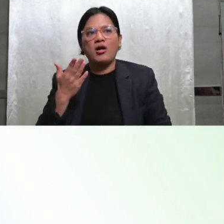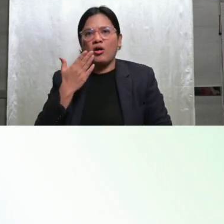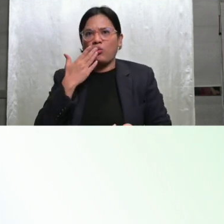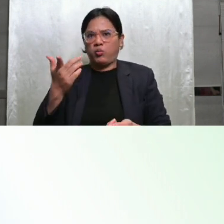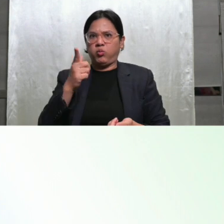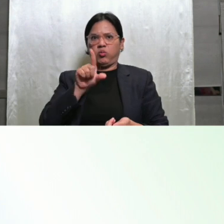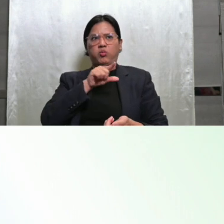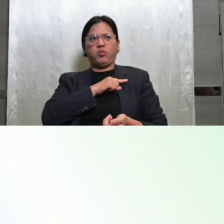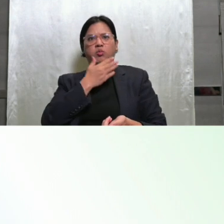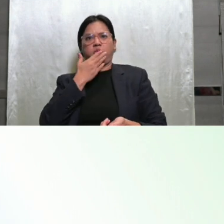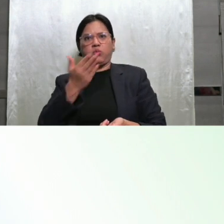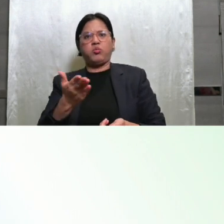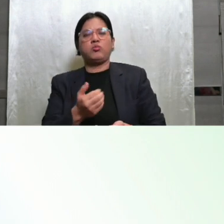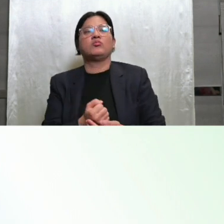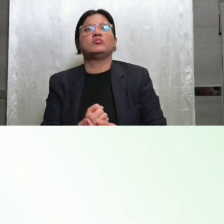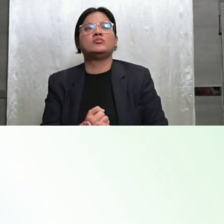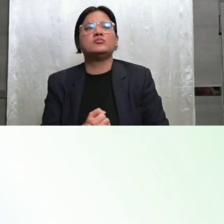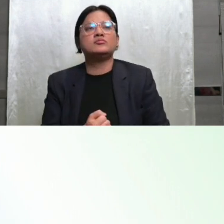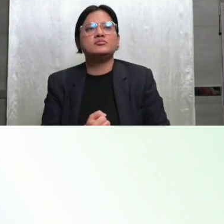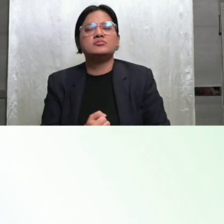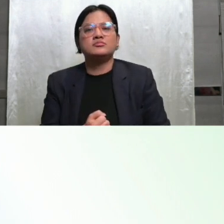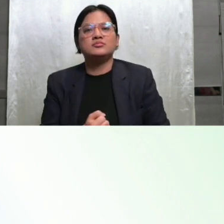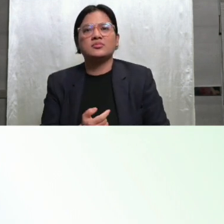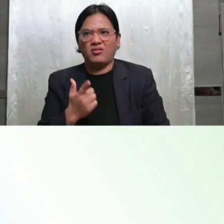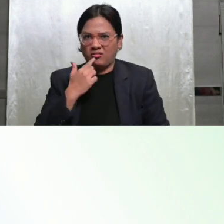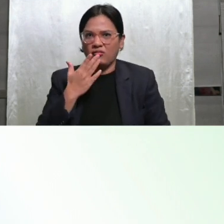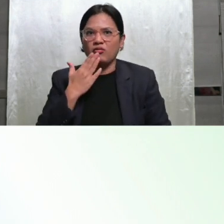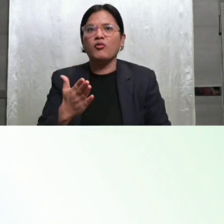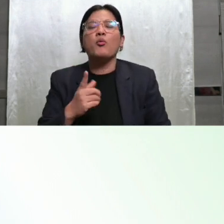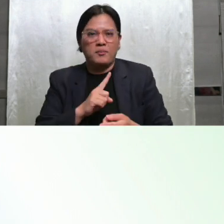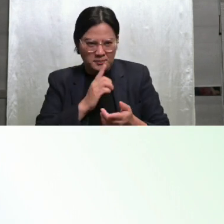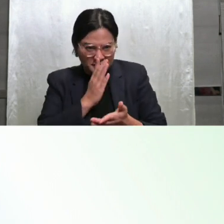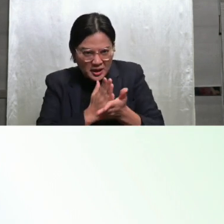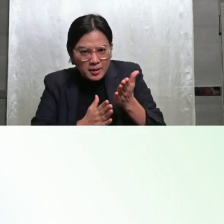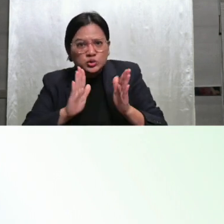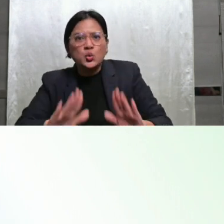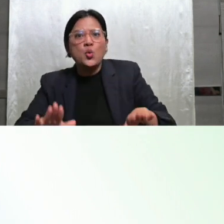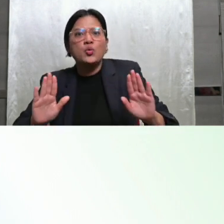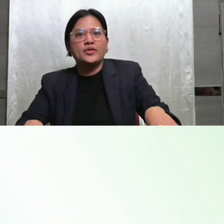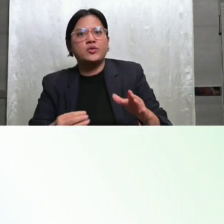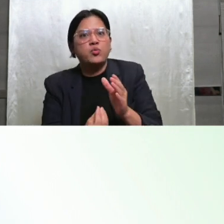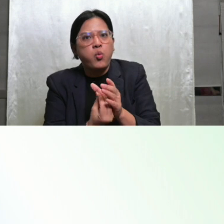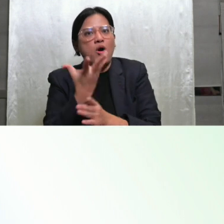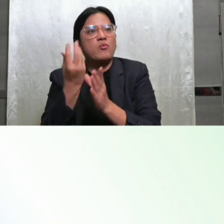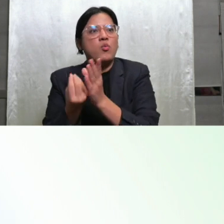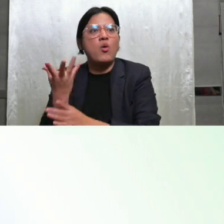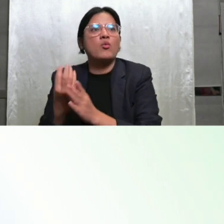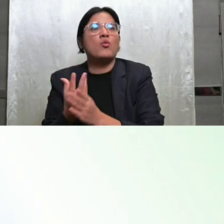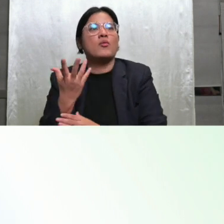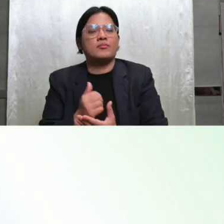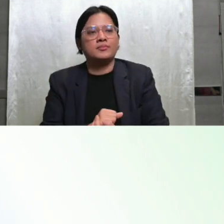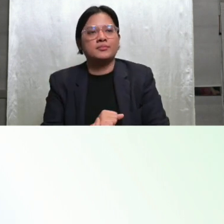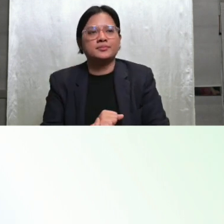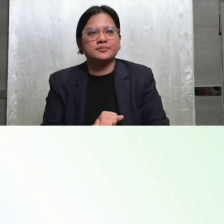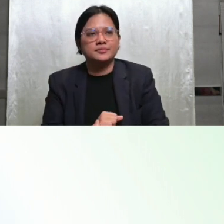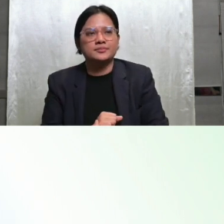ensure the privacy and data security and the related risks corresponding to the student that is exposed to. So we are handling all